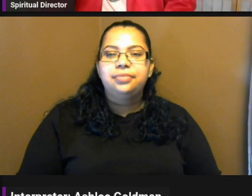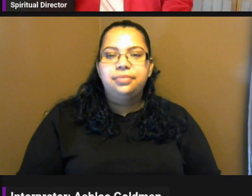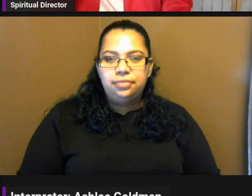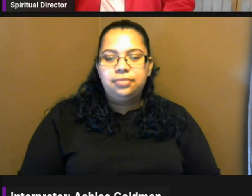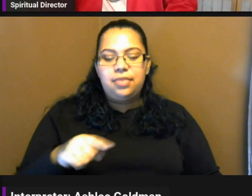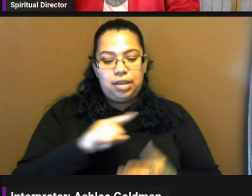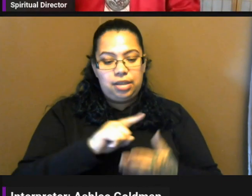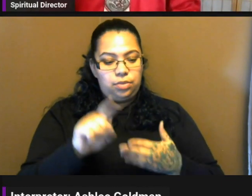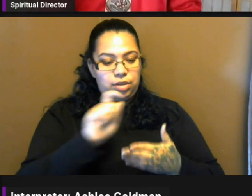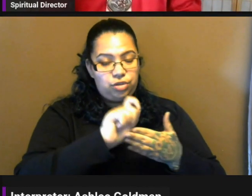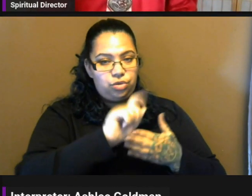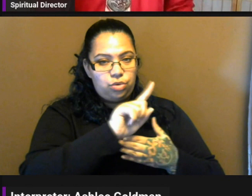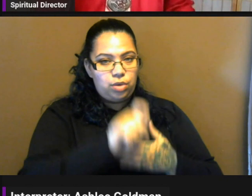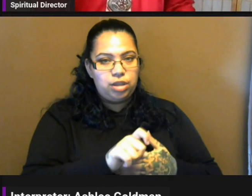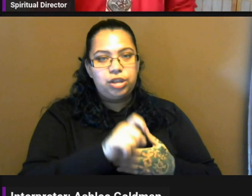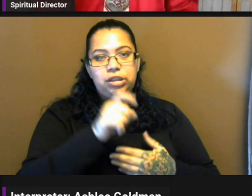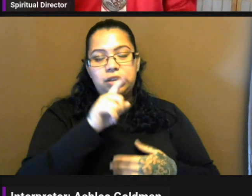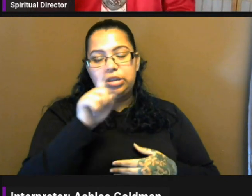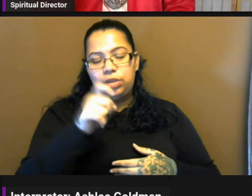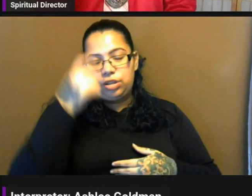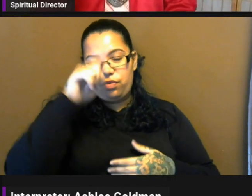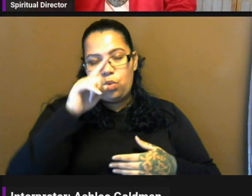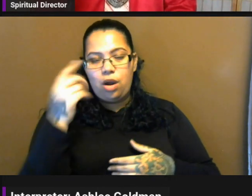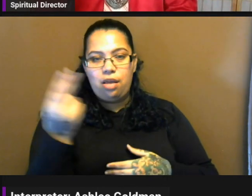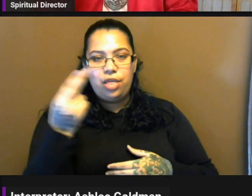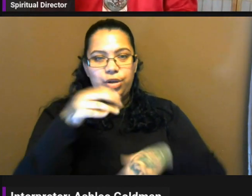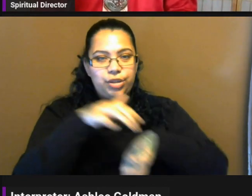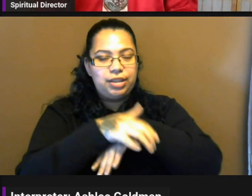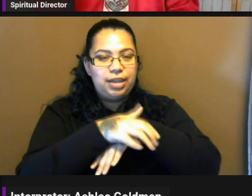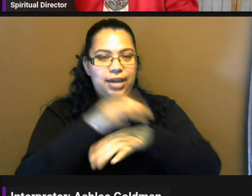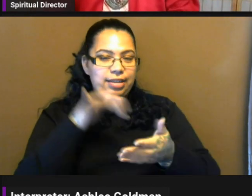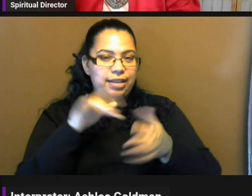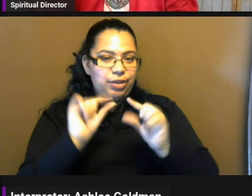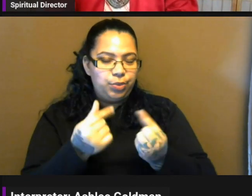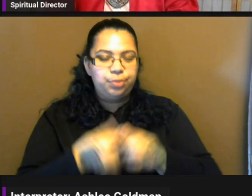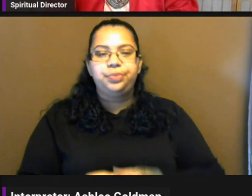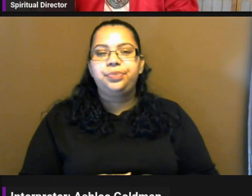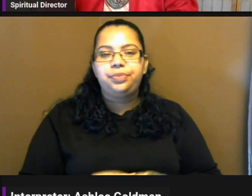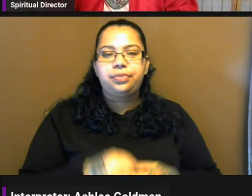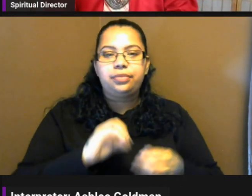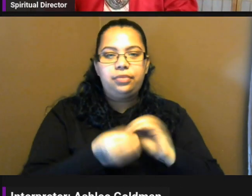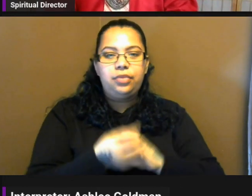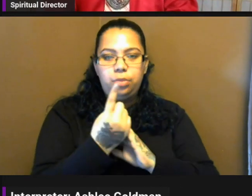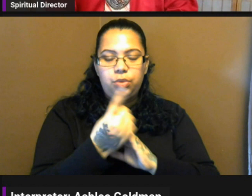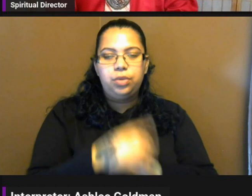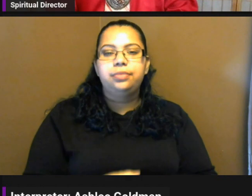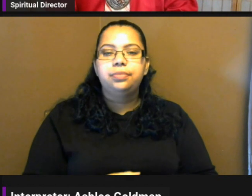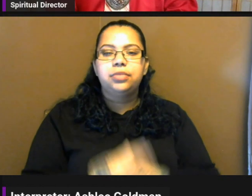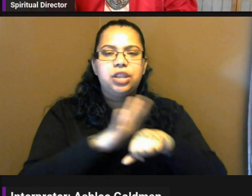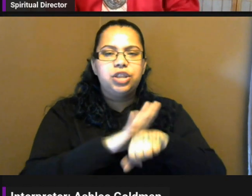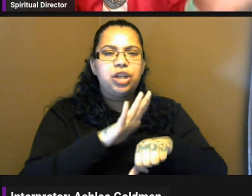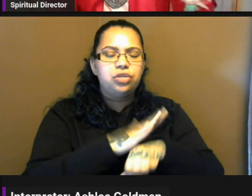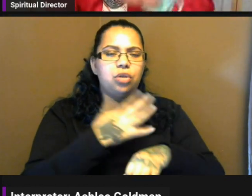This week's journal questions and questions for the Thursday night study group. What does gentleness mean to you